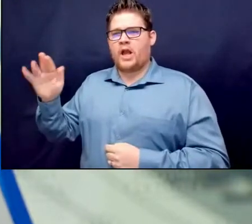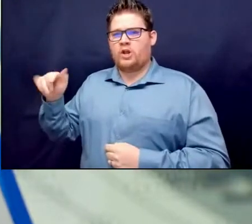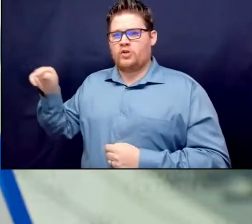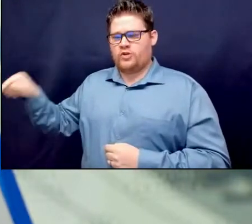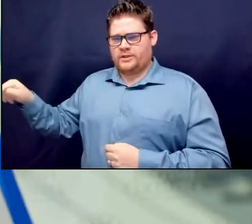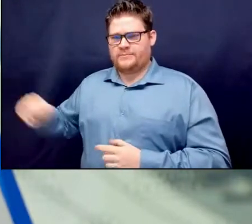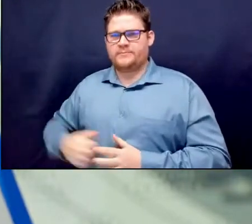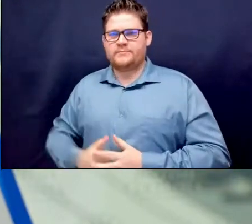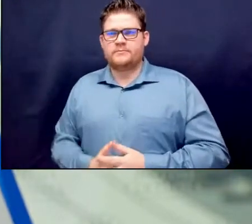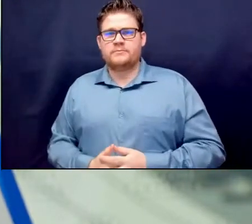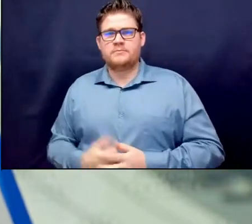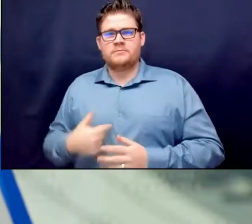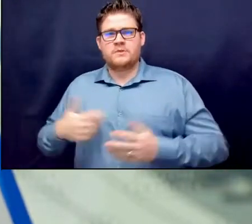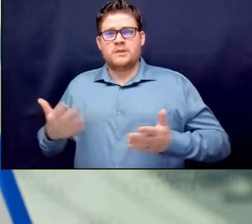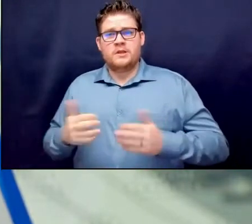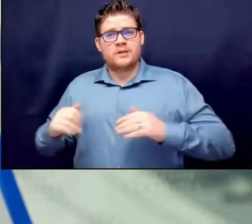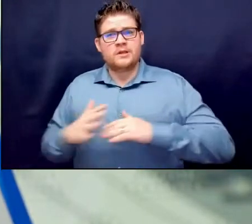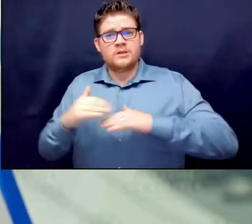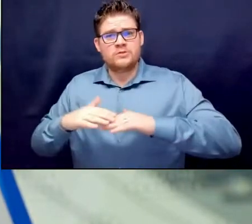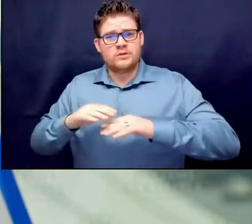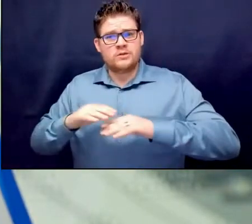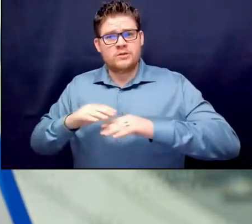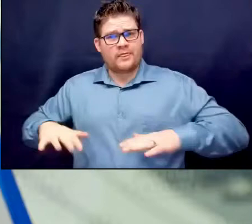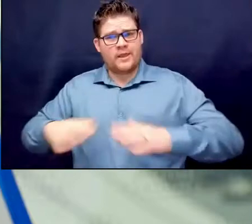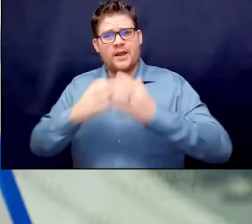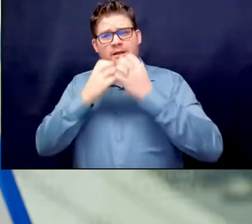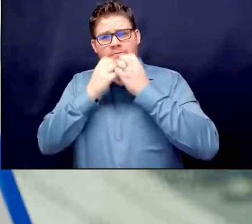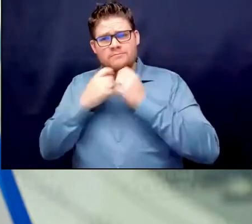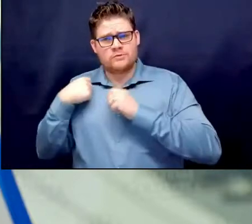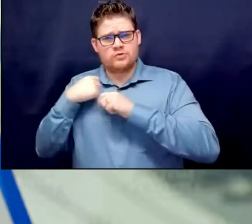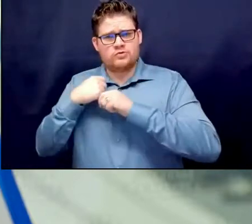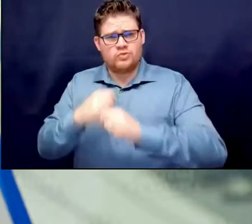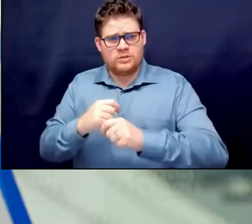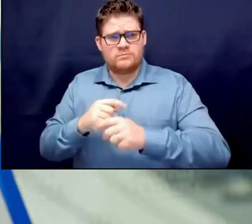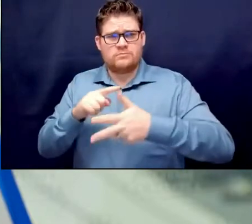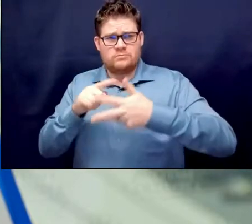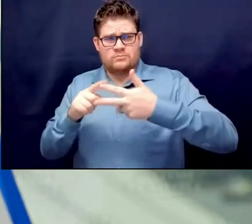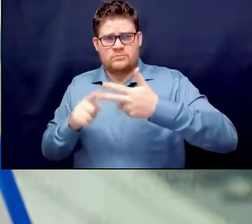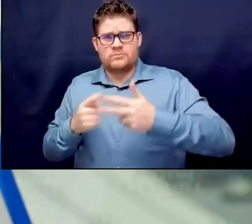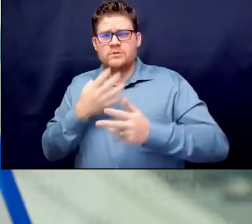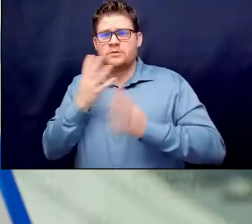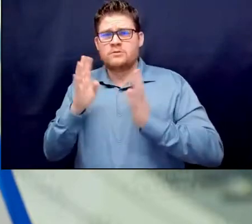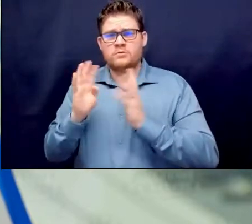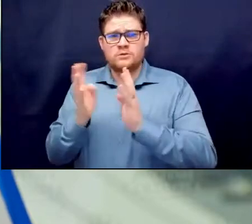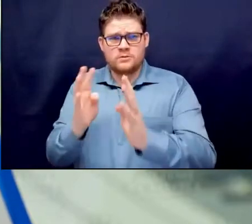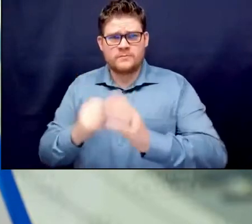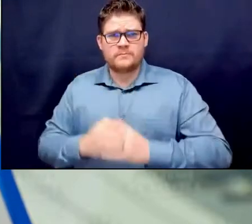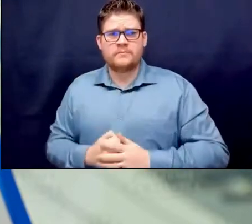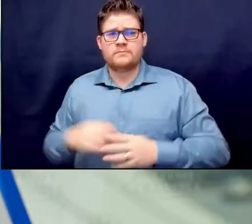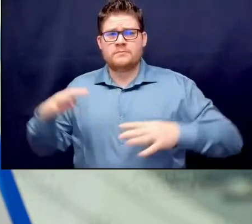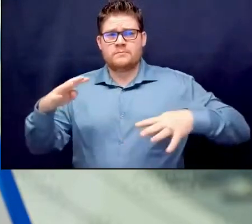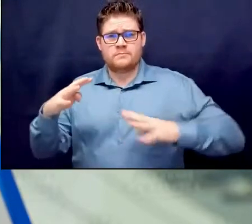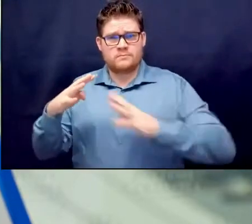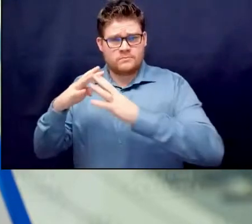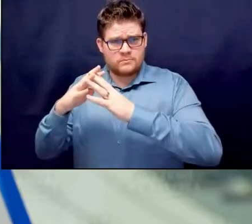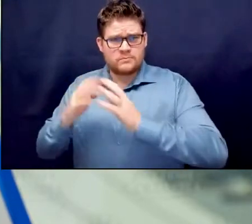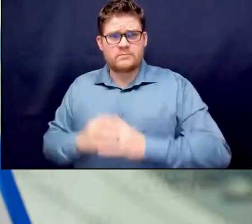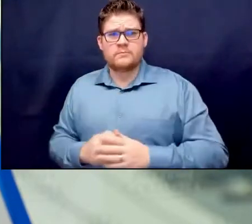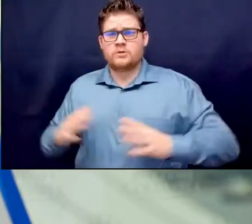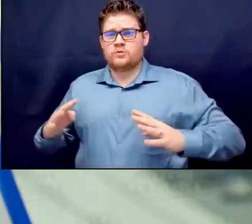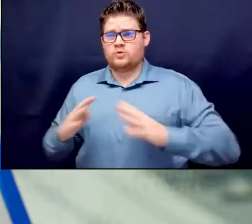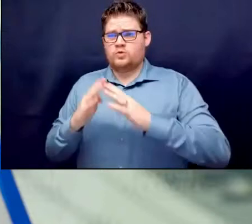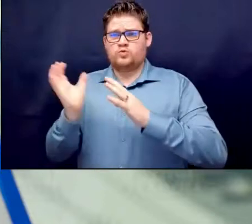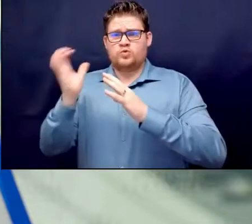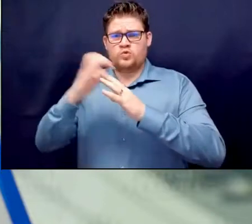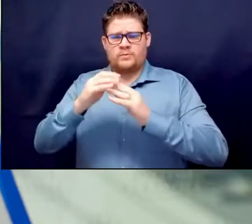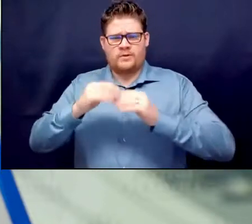speaking to you from the territory of the Musqueam, of the Squamish, of the Tsleil-Waututh First Nations. Honored to be here on their lands. Dr. Henry is on the